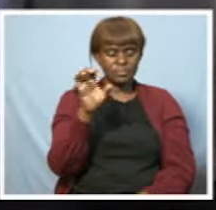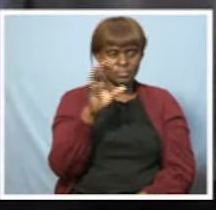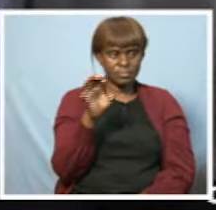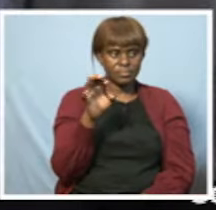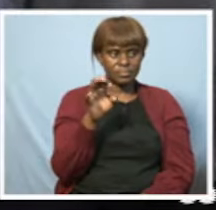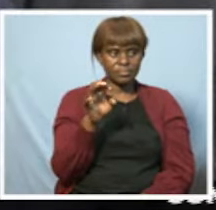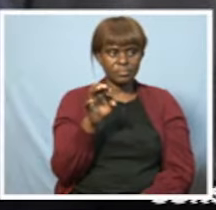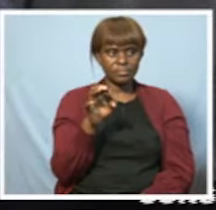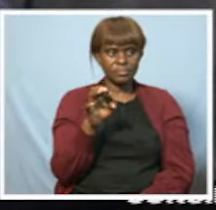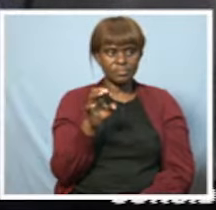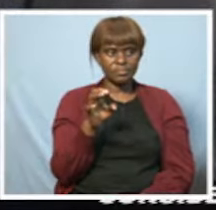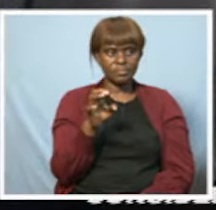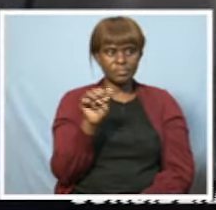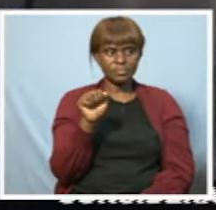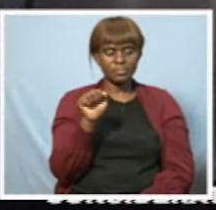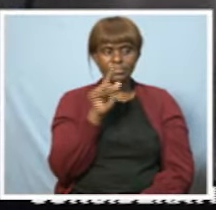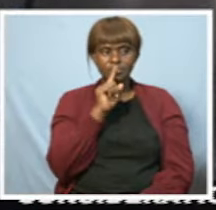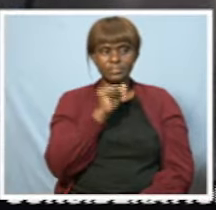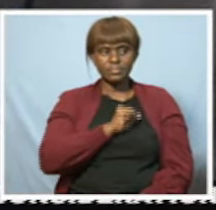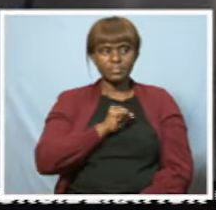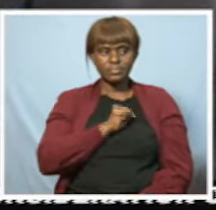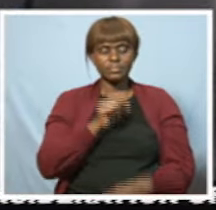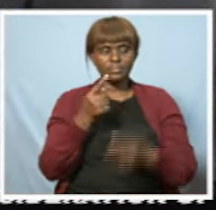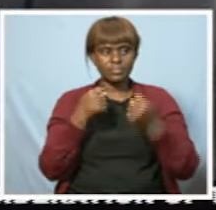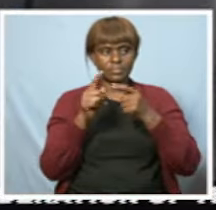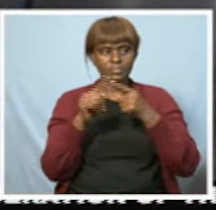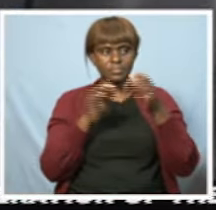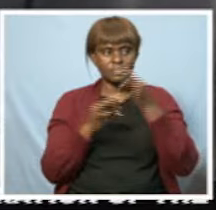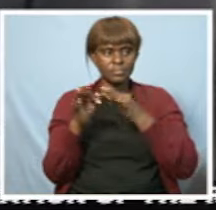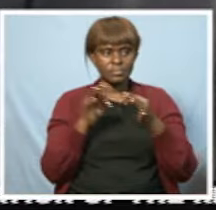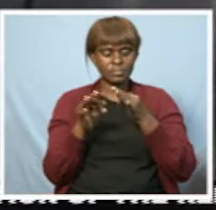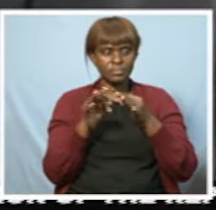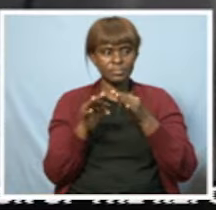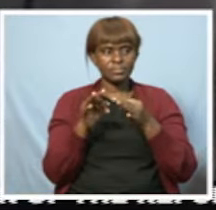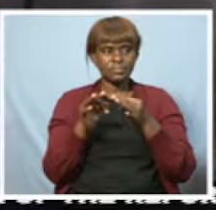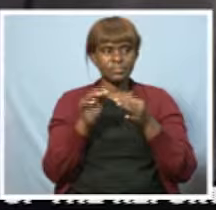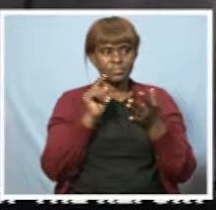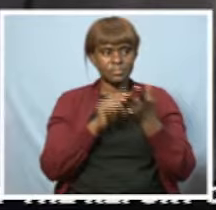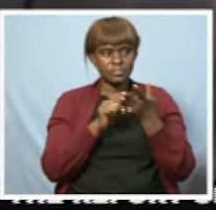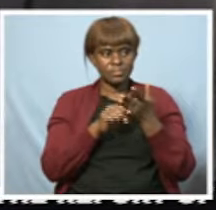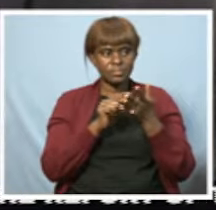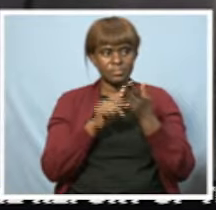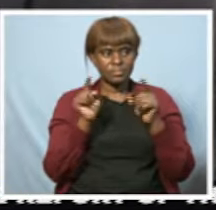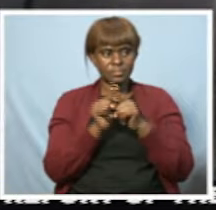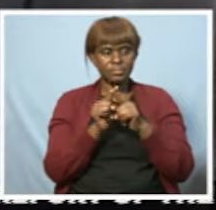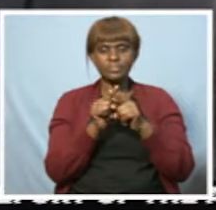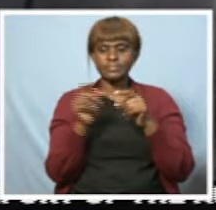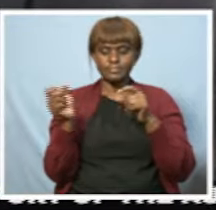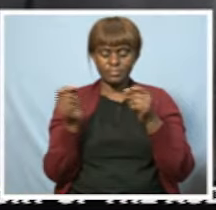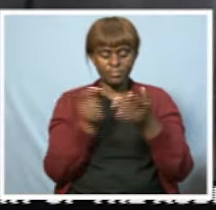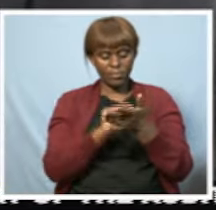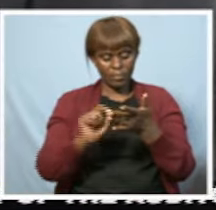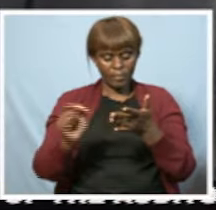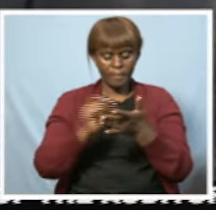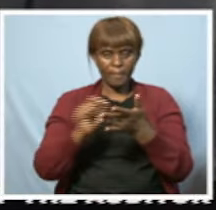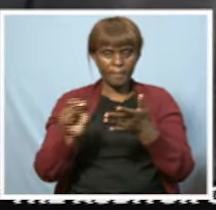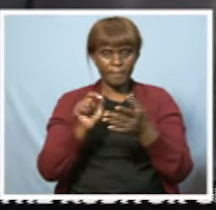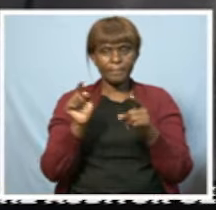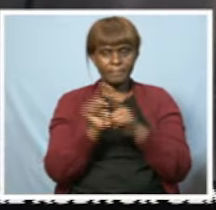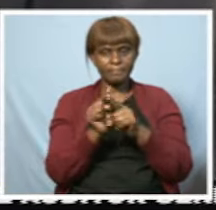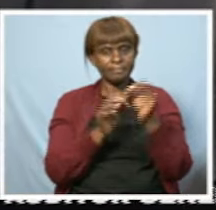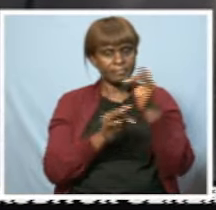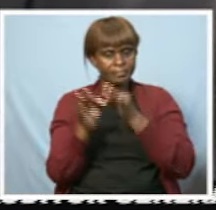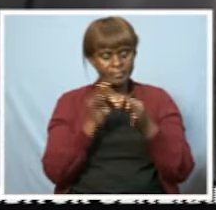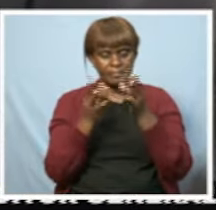155,500. Yes, Chair, I was trying to explain. I think on this one, I think it's the text in which it was explained. And that is